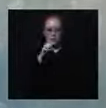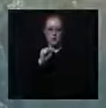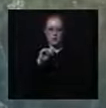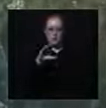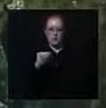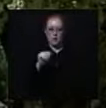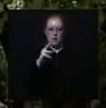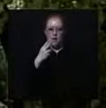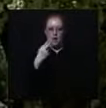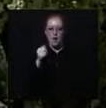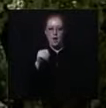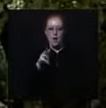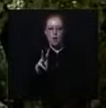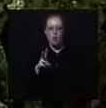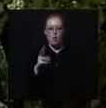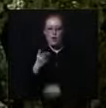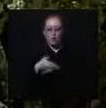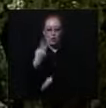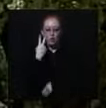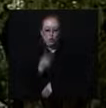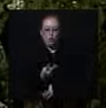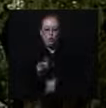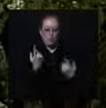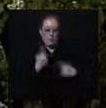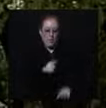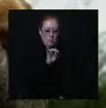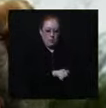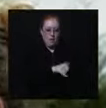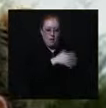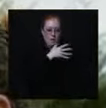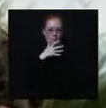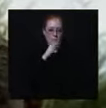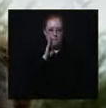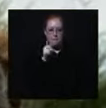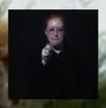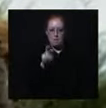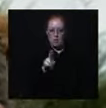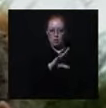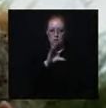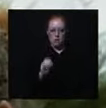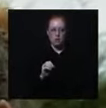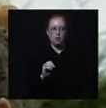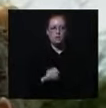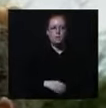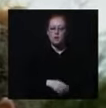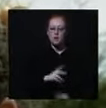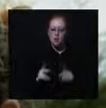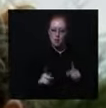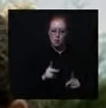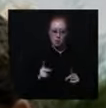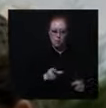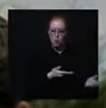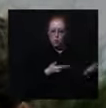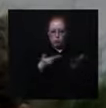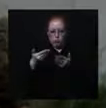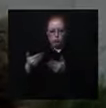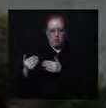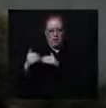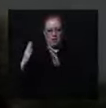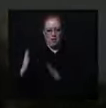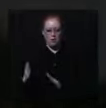Howe after she saw what was allegedly going on at this Butler County farm. He would bring people out to the house,